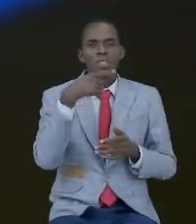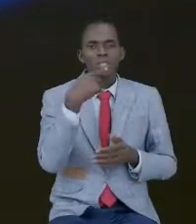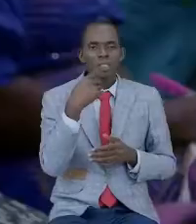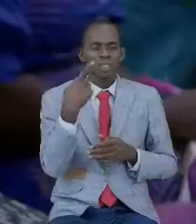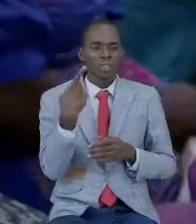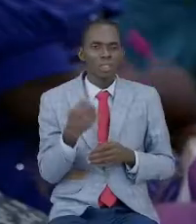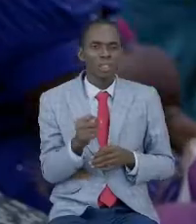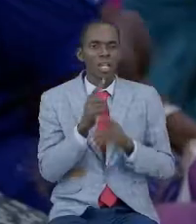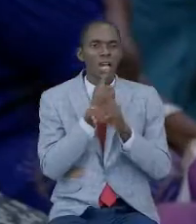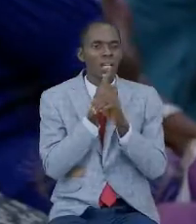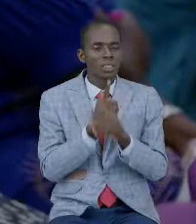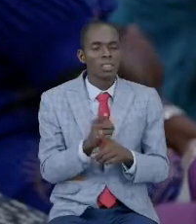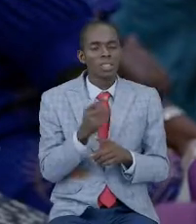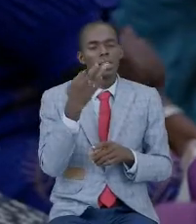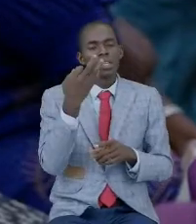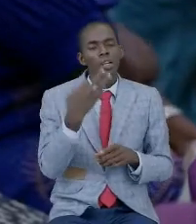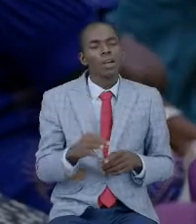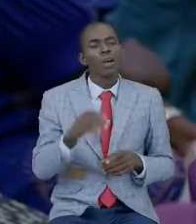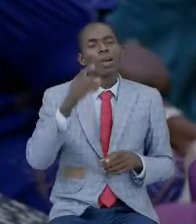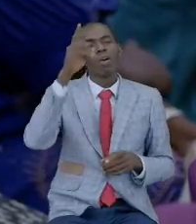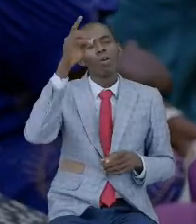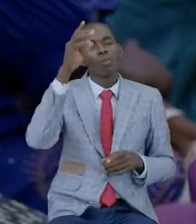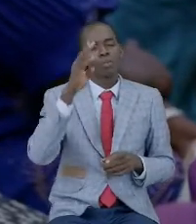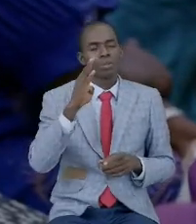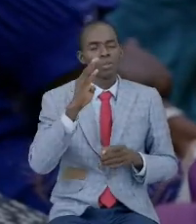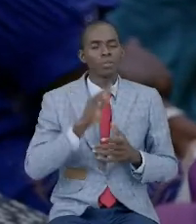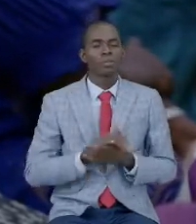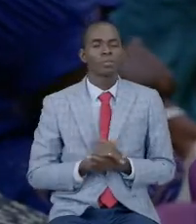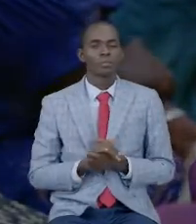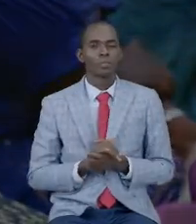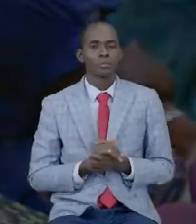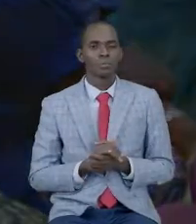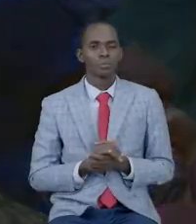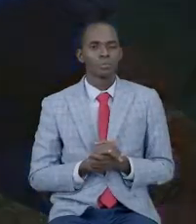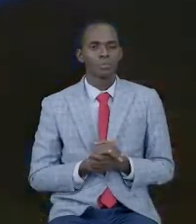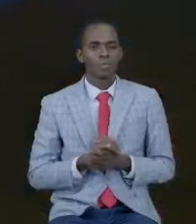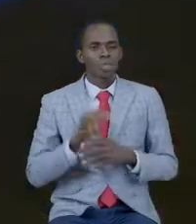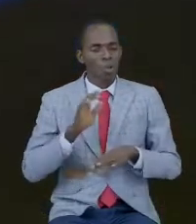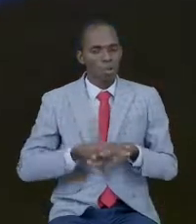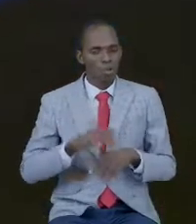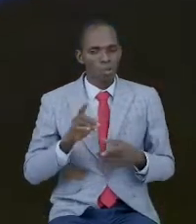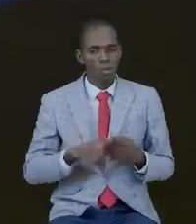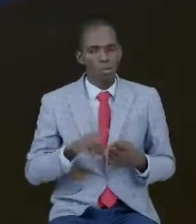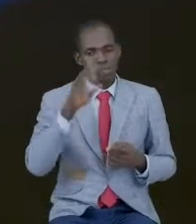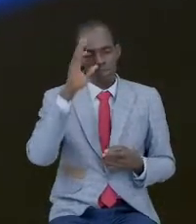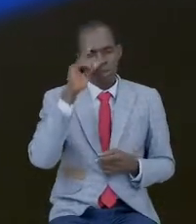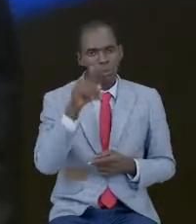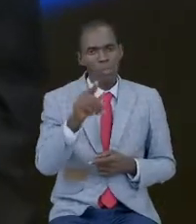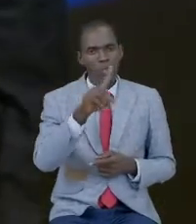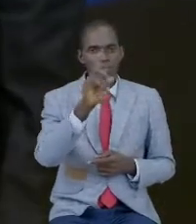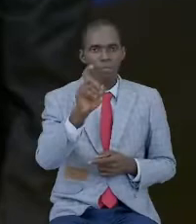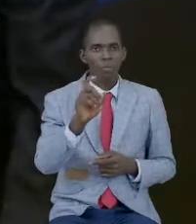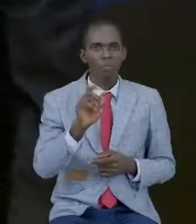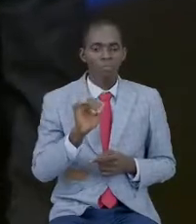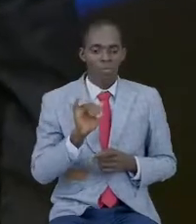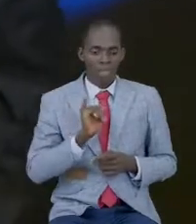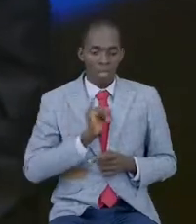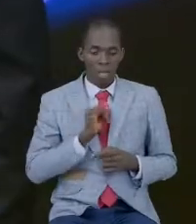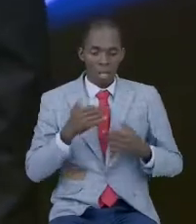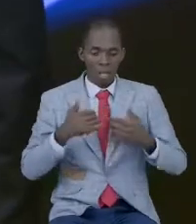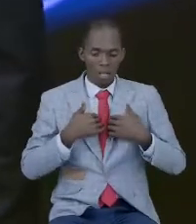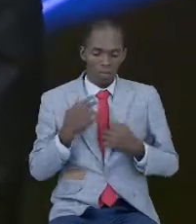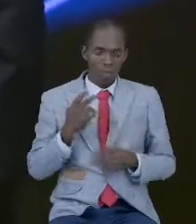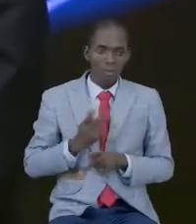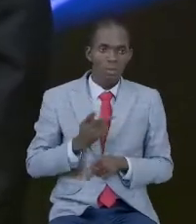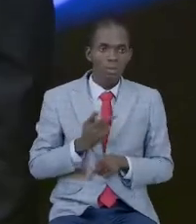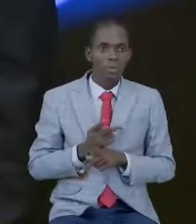but what says the answer of God unto him? I have reserved